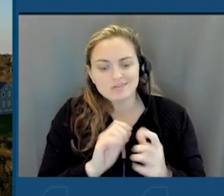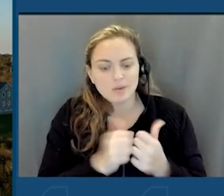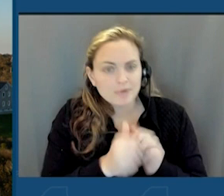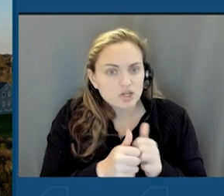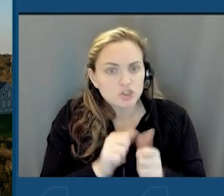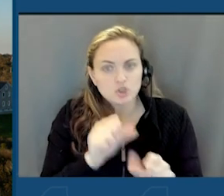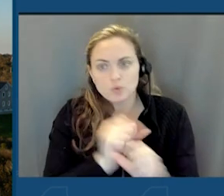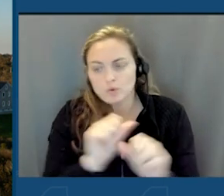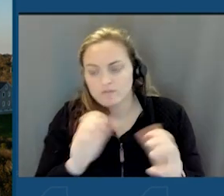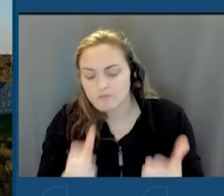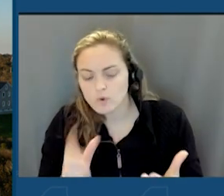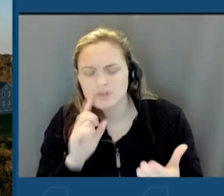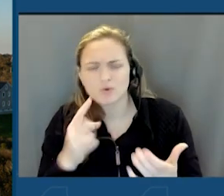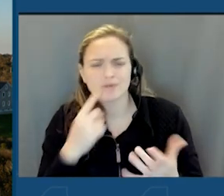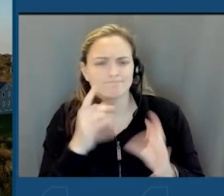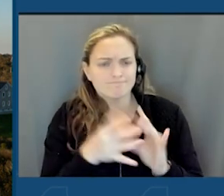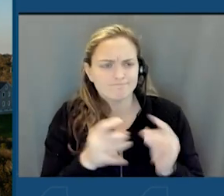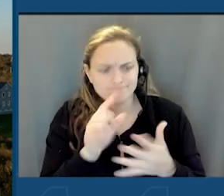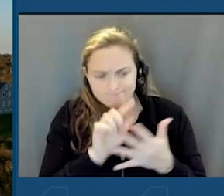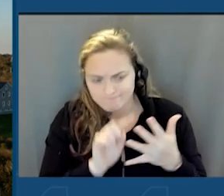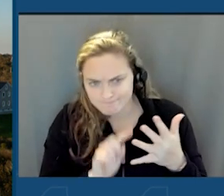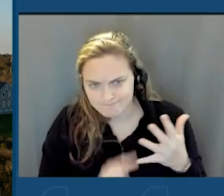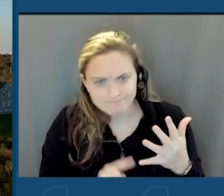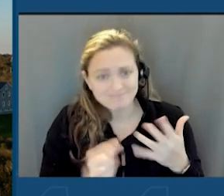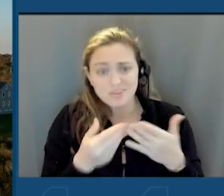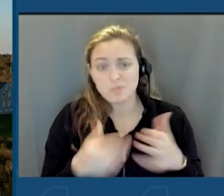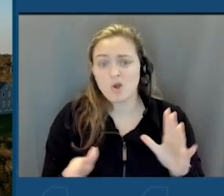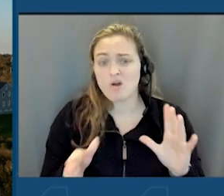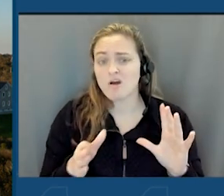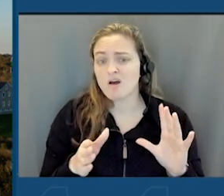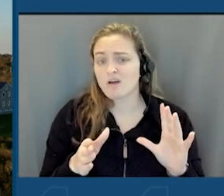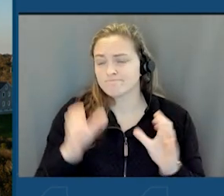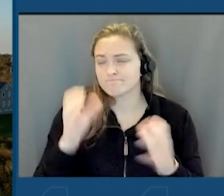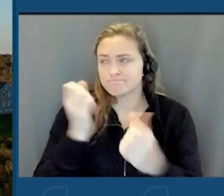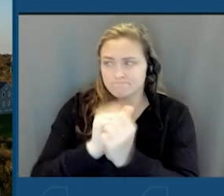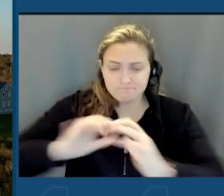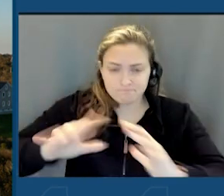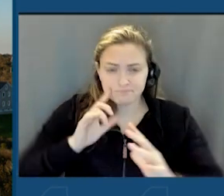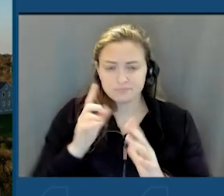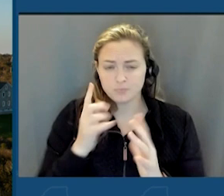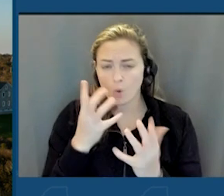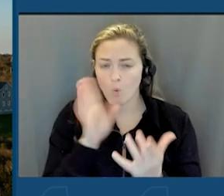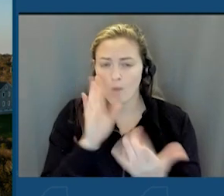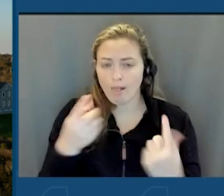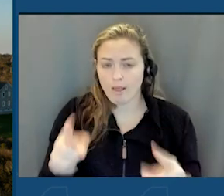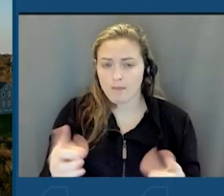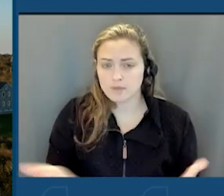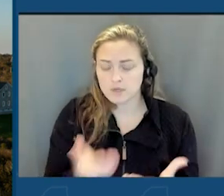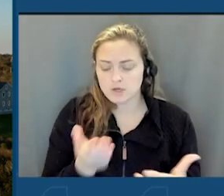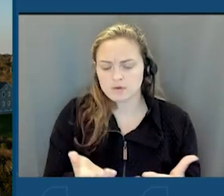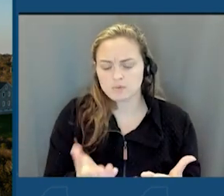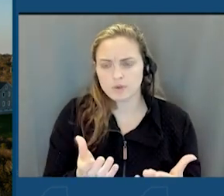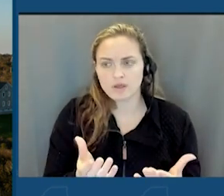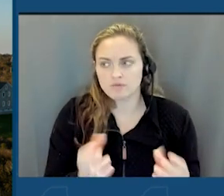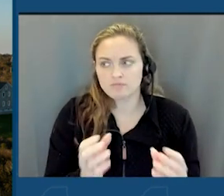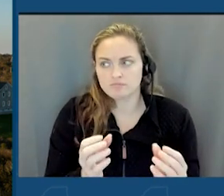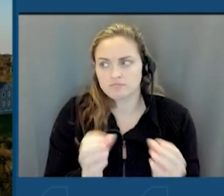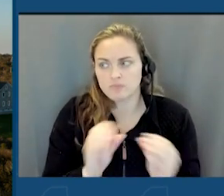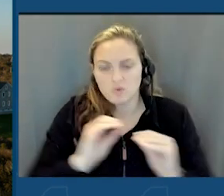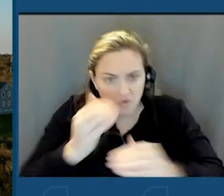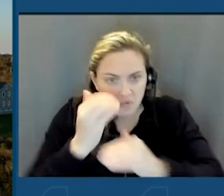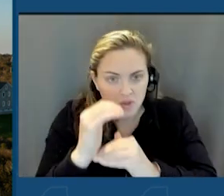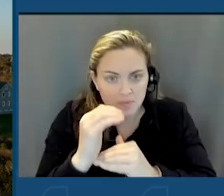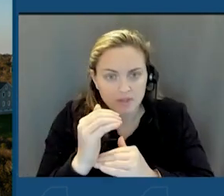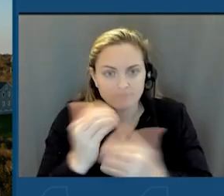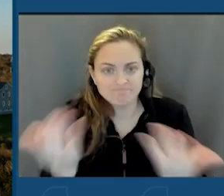So I'm just saying all these is just a broad picture to paint that we have unlimited potential here on Long